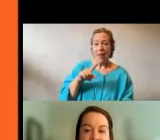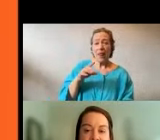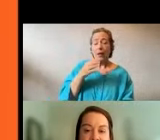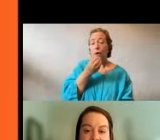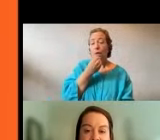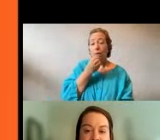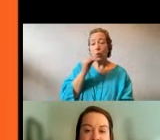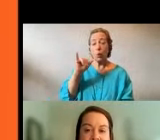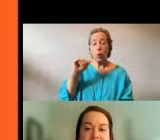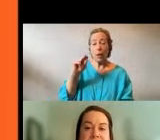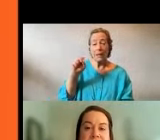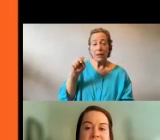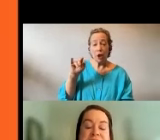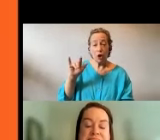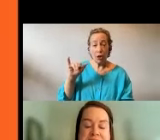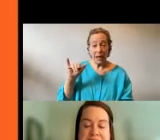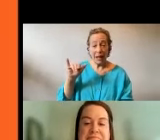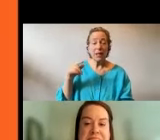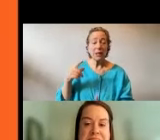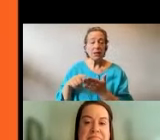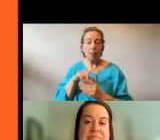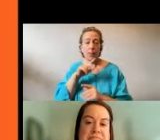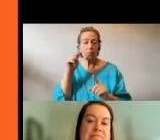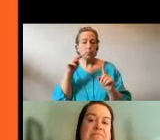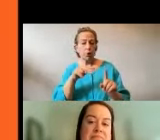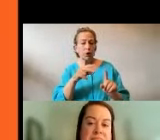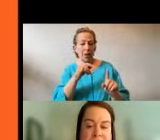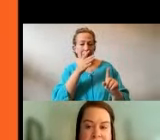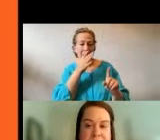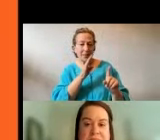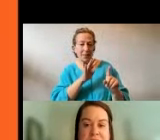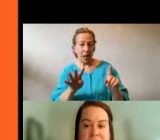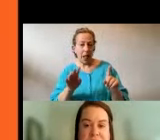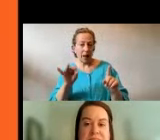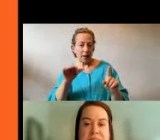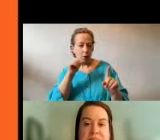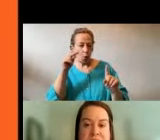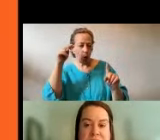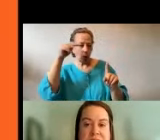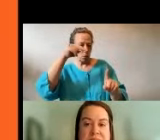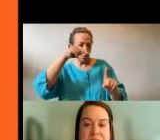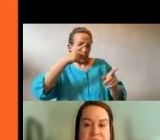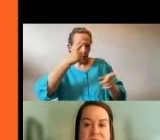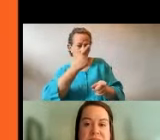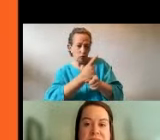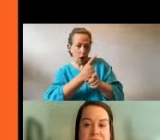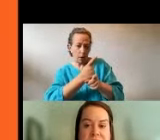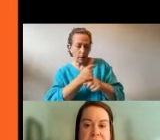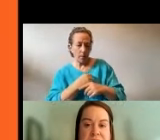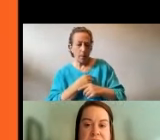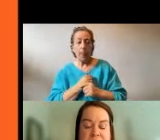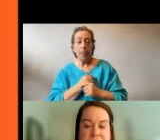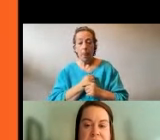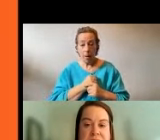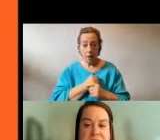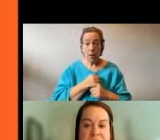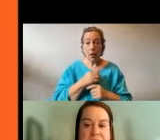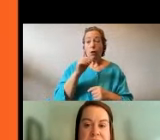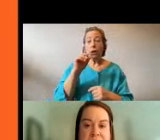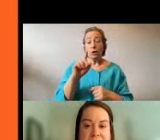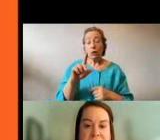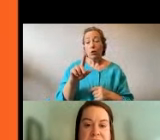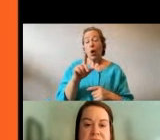be perceived as neglect if it's not interpreted correctly. So that, one role of referral to legal aid is, like